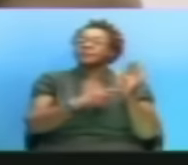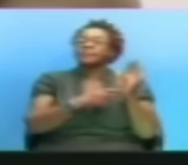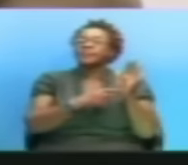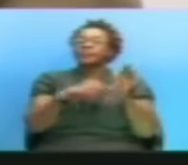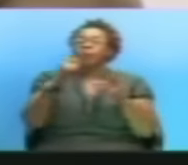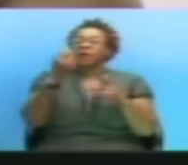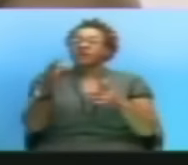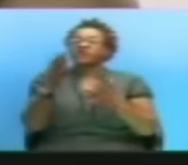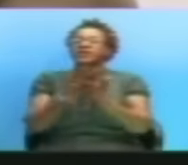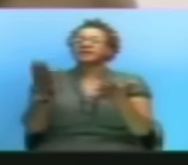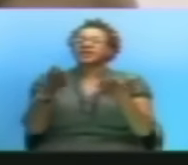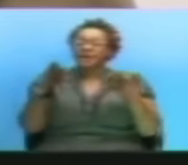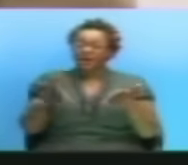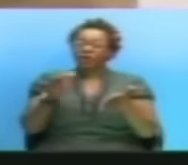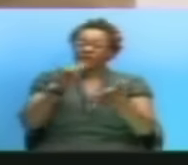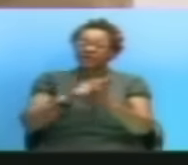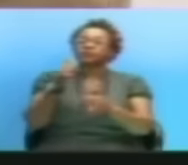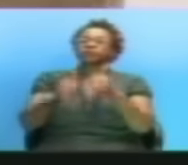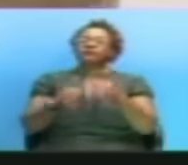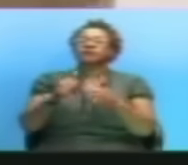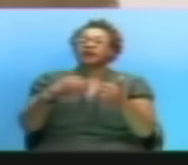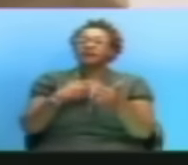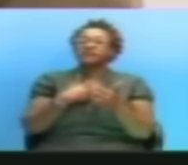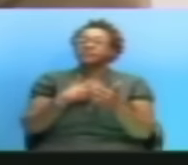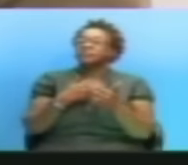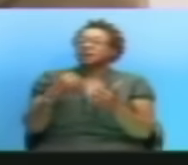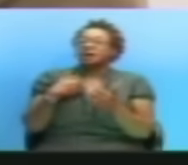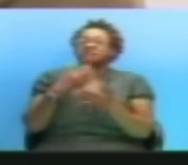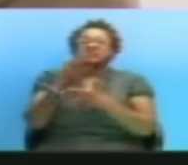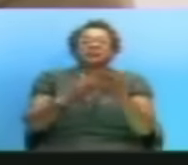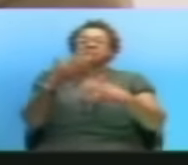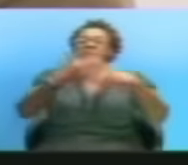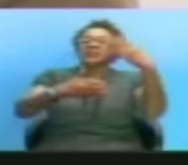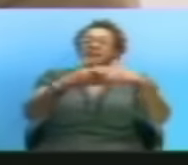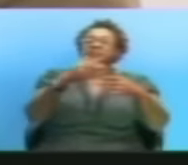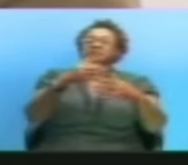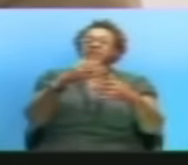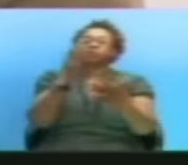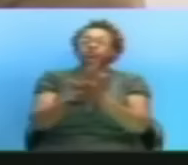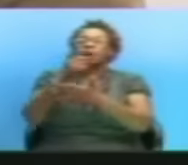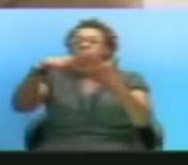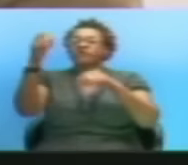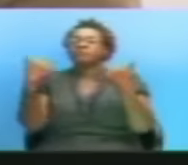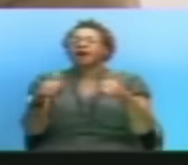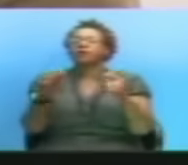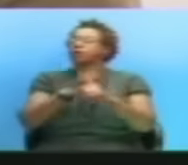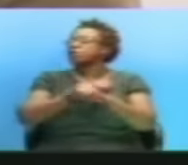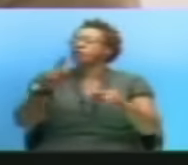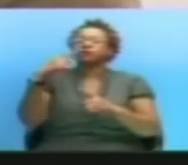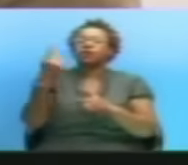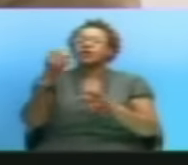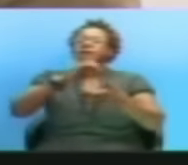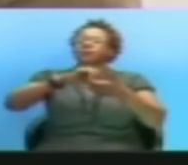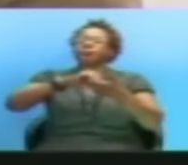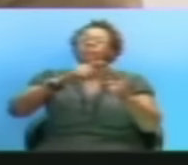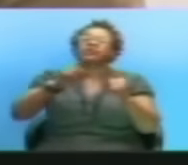now, that which we are really handling, is the illegal structures. Right. Not only in Buru Buru, but in all the estates in this